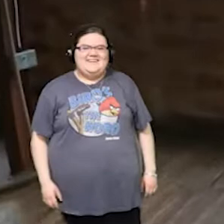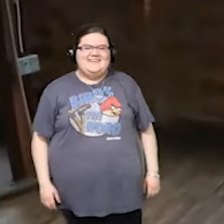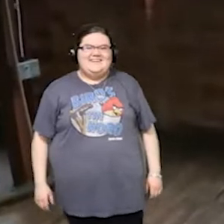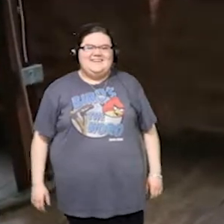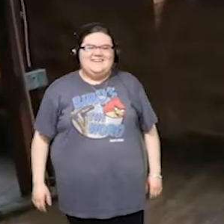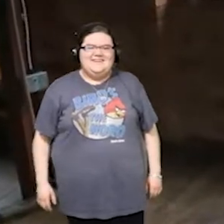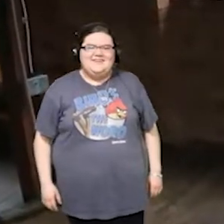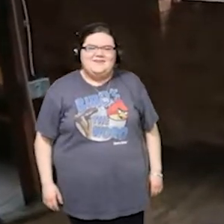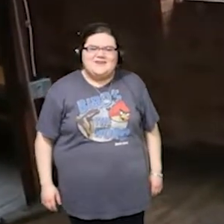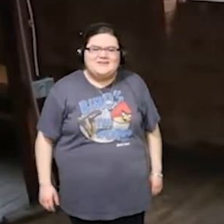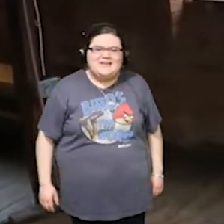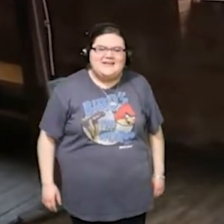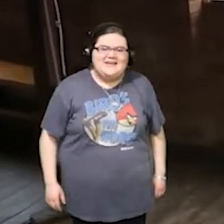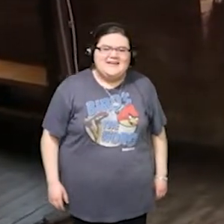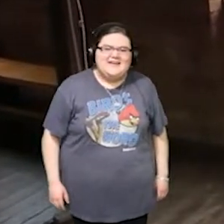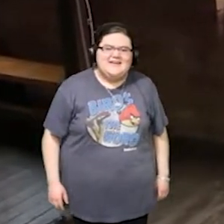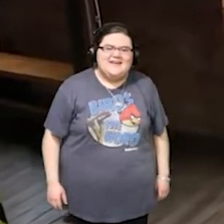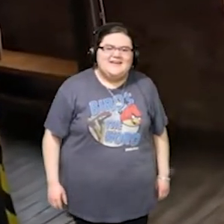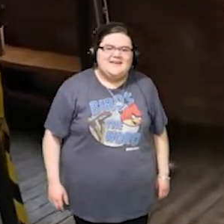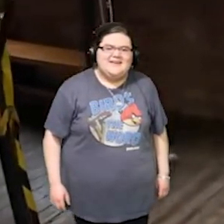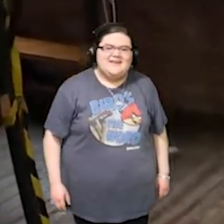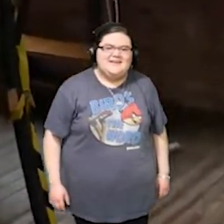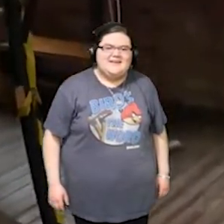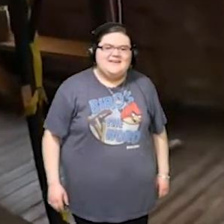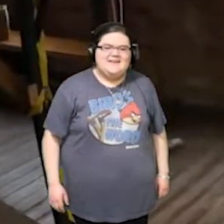Wait. What is it?